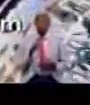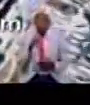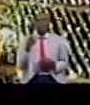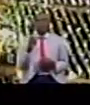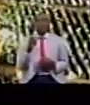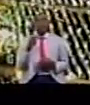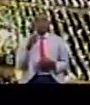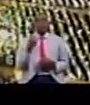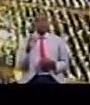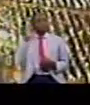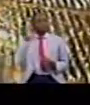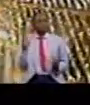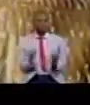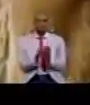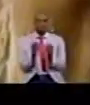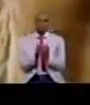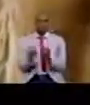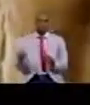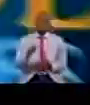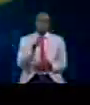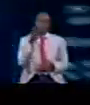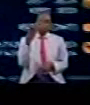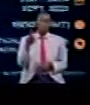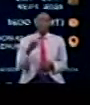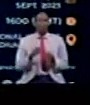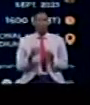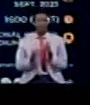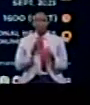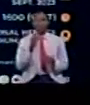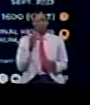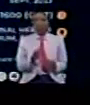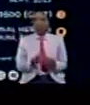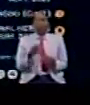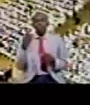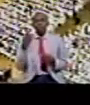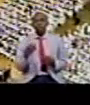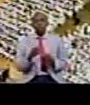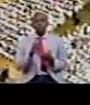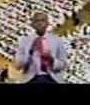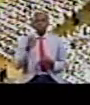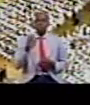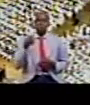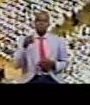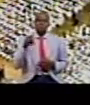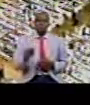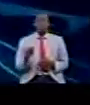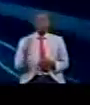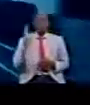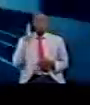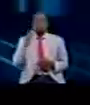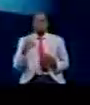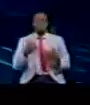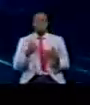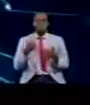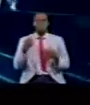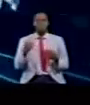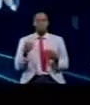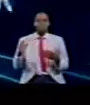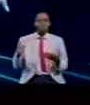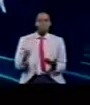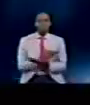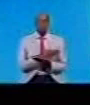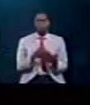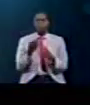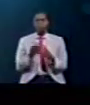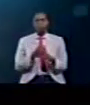who is edgy and implacable, to have a spouse who is stubborn and arrogant and full of herself. We want